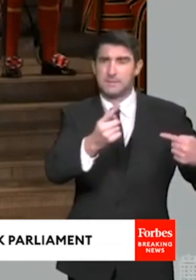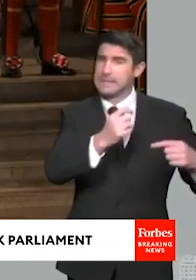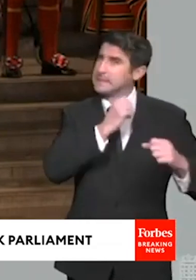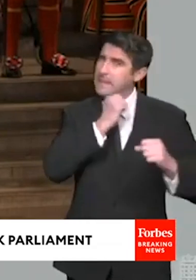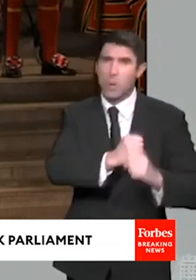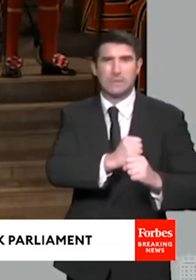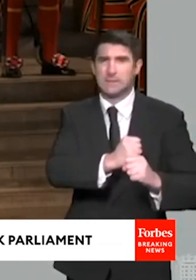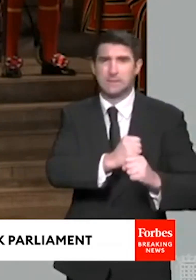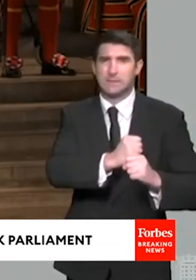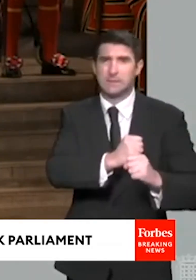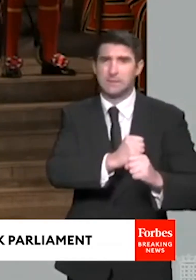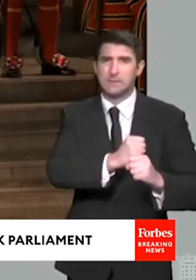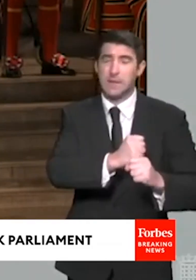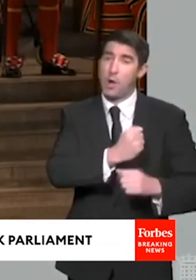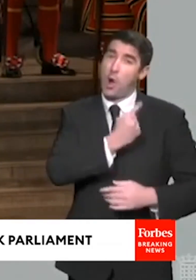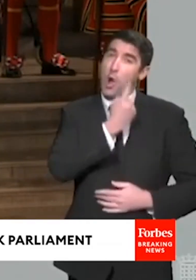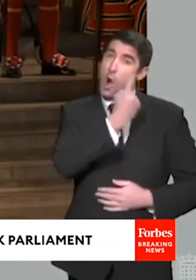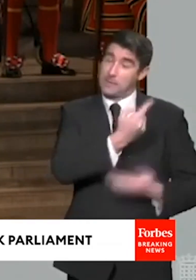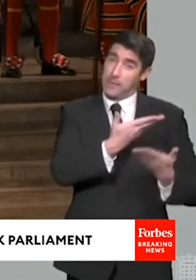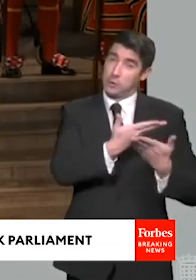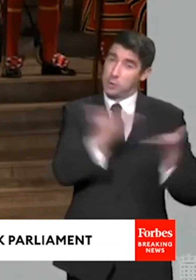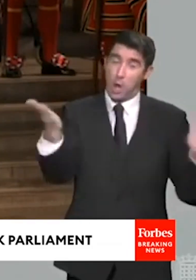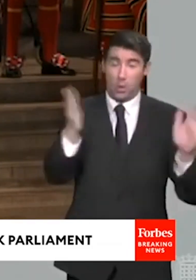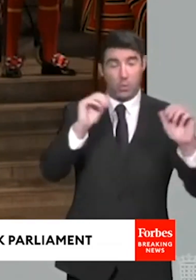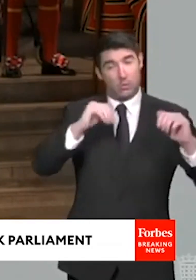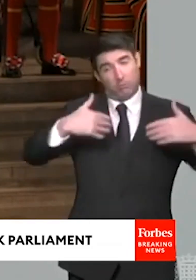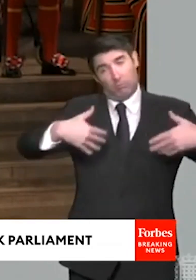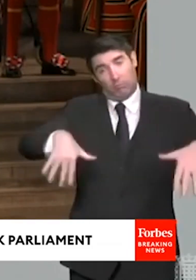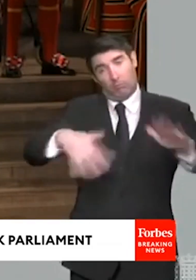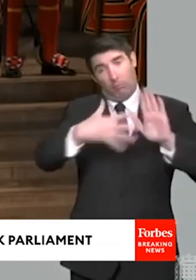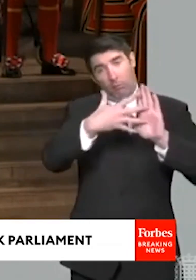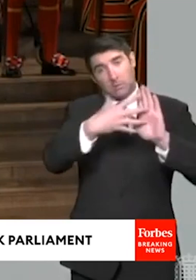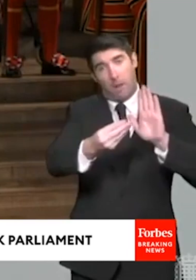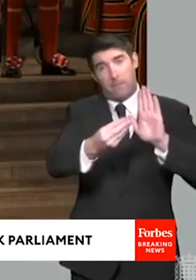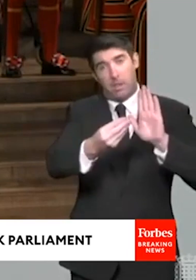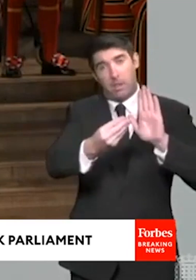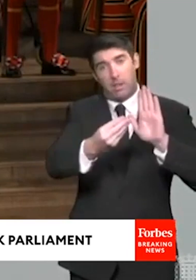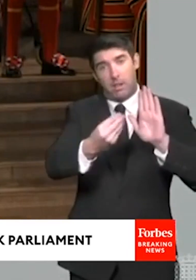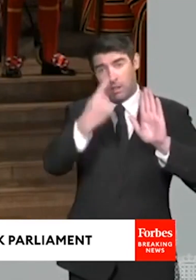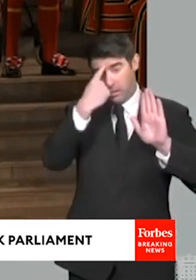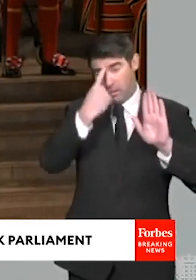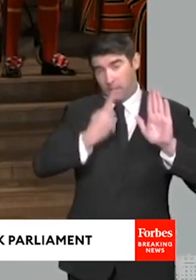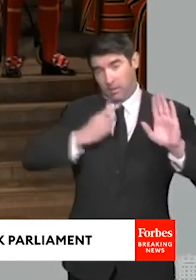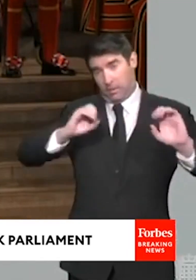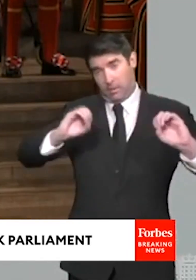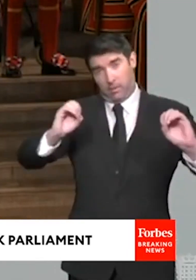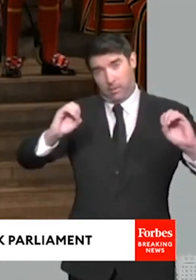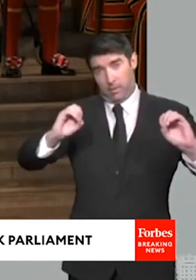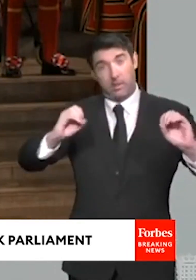She set an example of selfless duty, which, with God's help